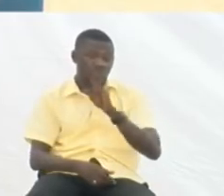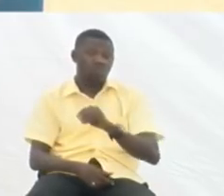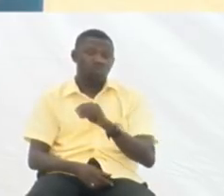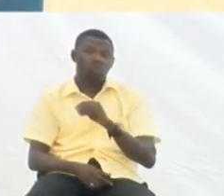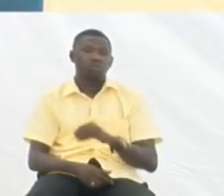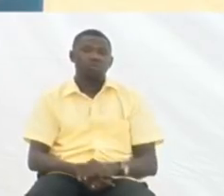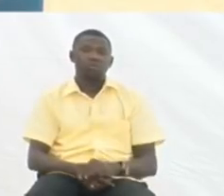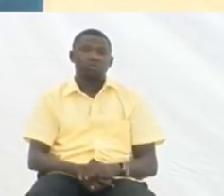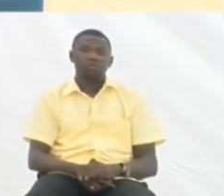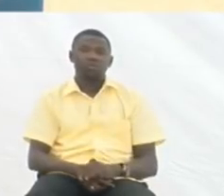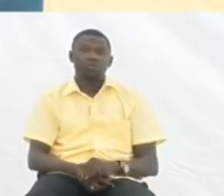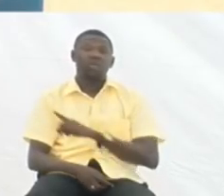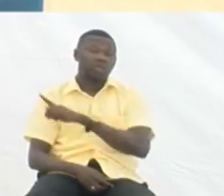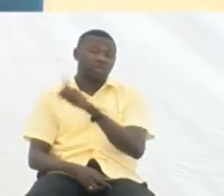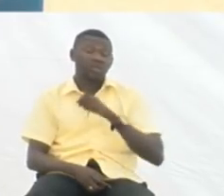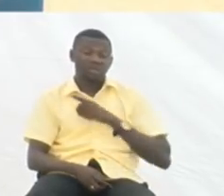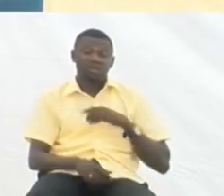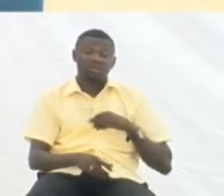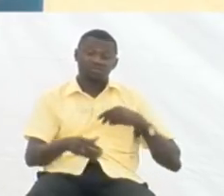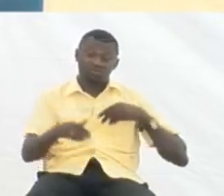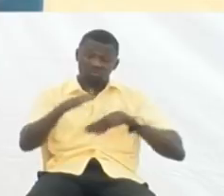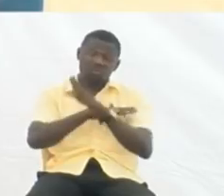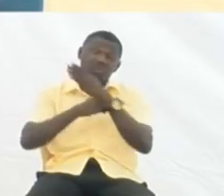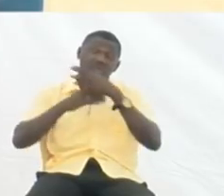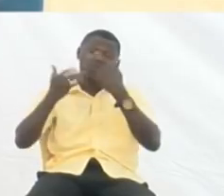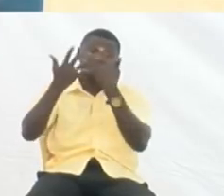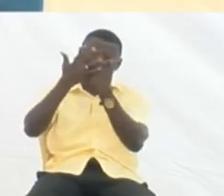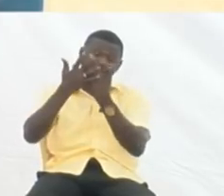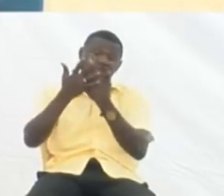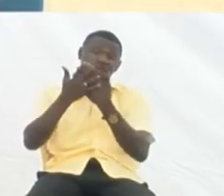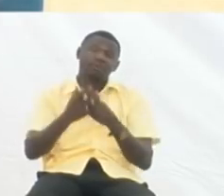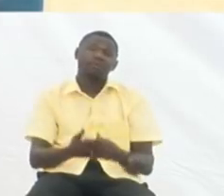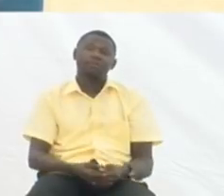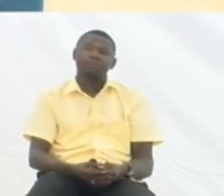it. Yendundi cell okon. They put us inside a cell.